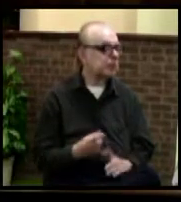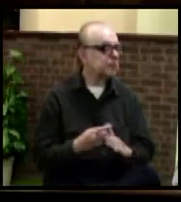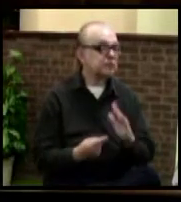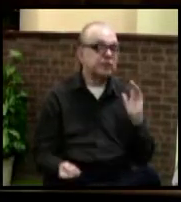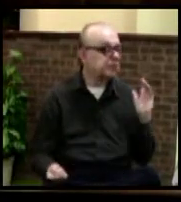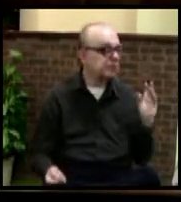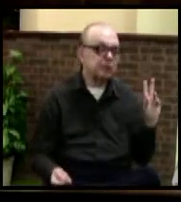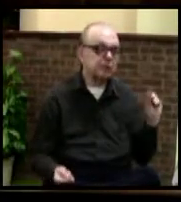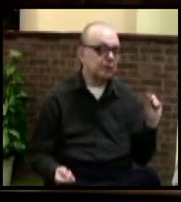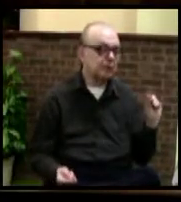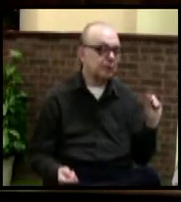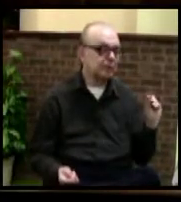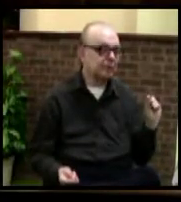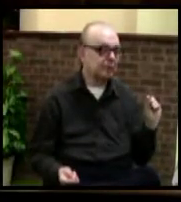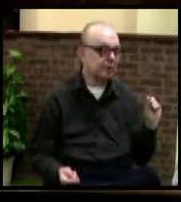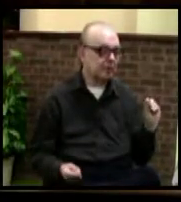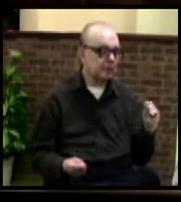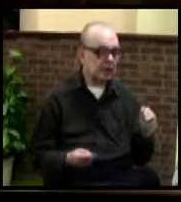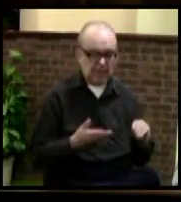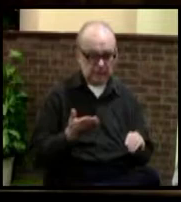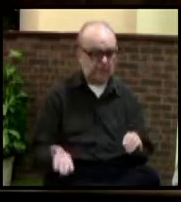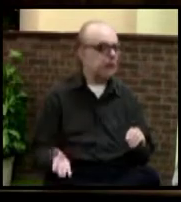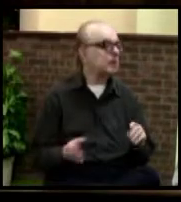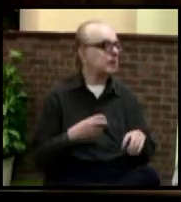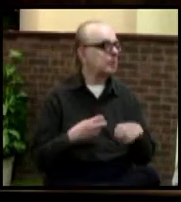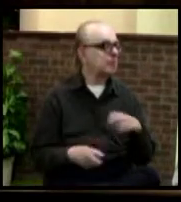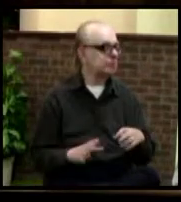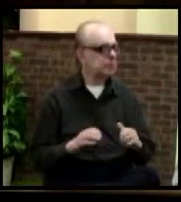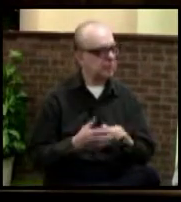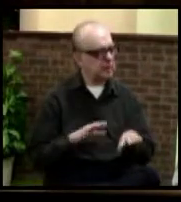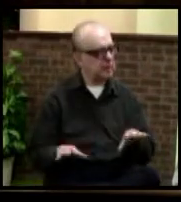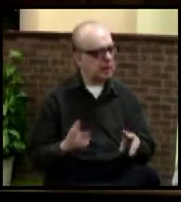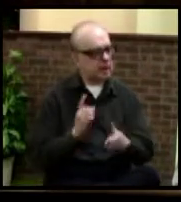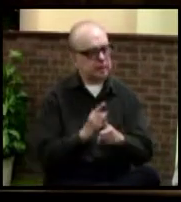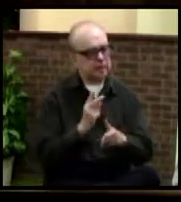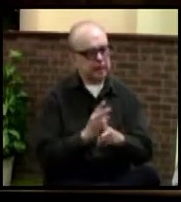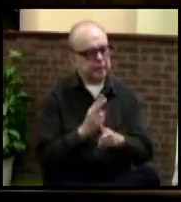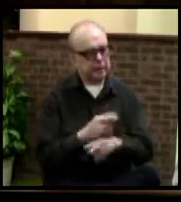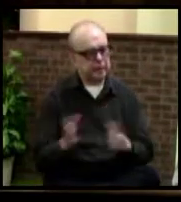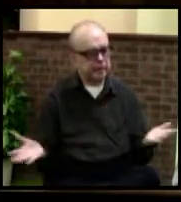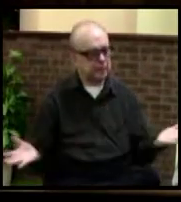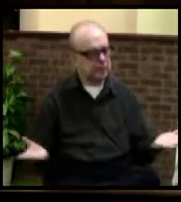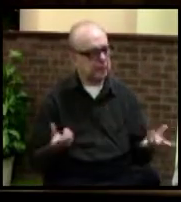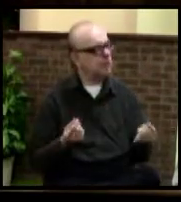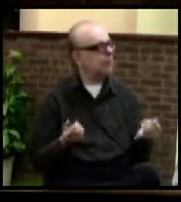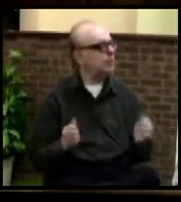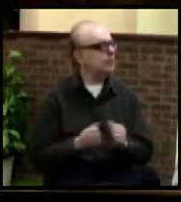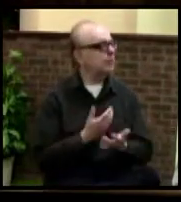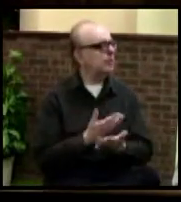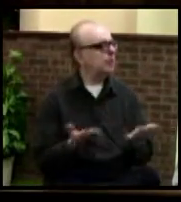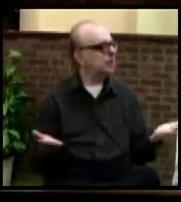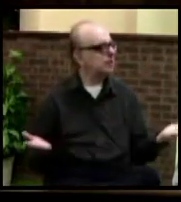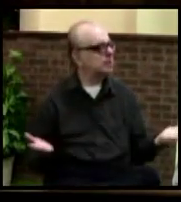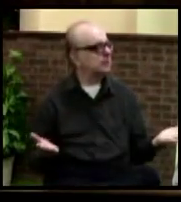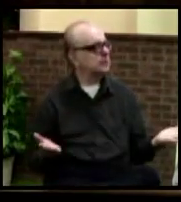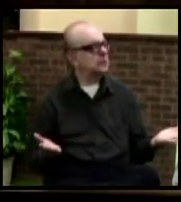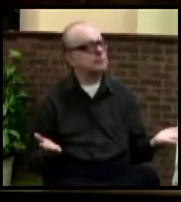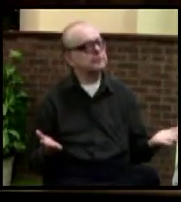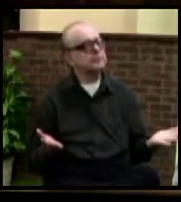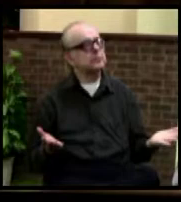magically disappear. They're there. And how do you handle those things and what do you do with those,